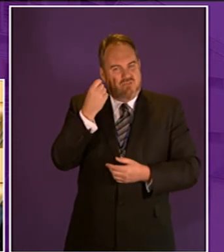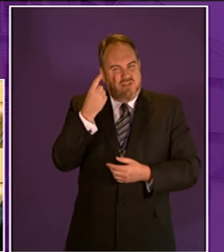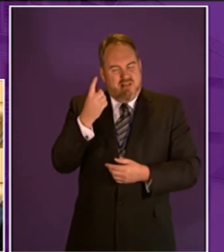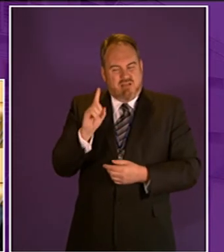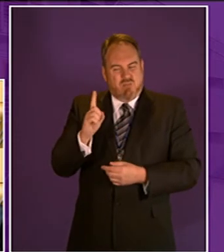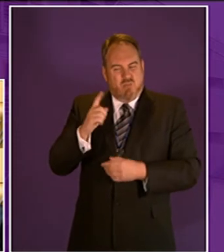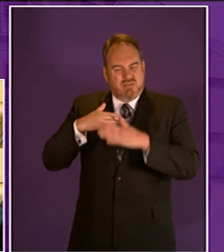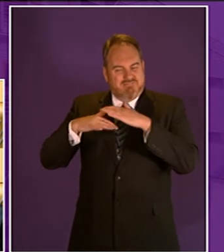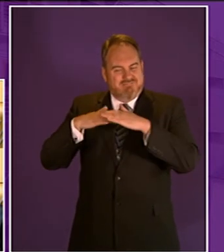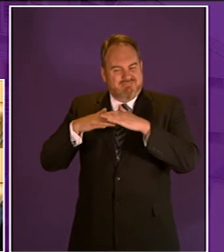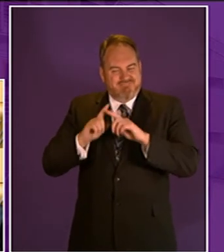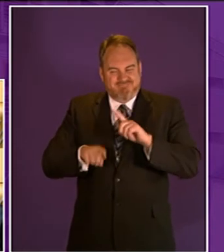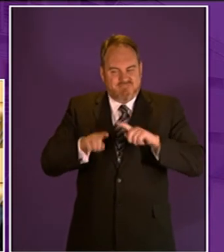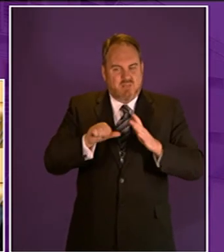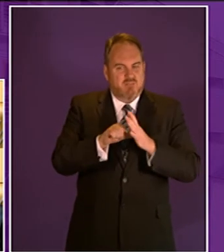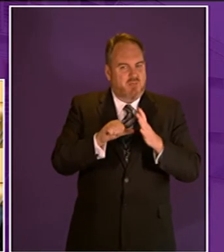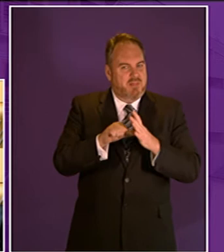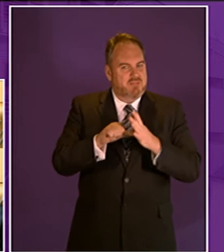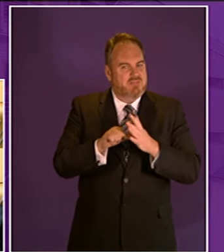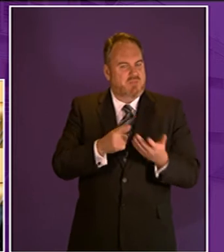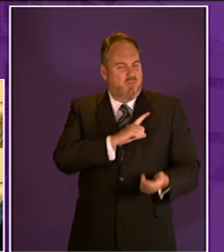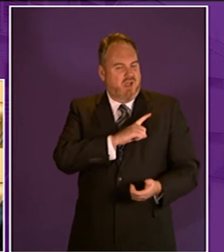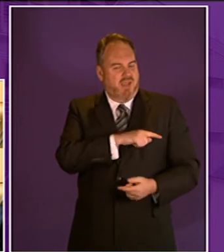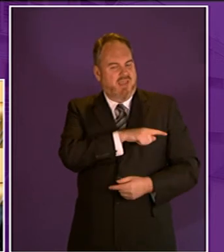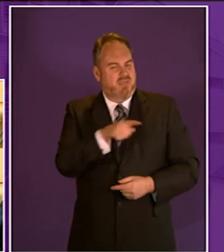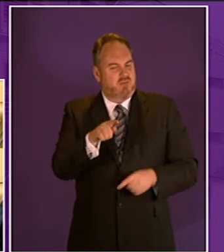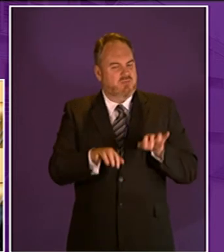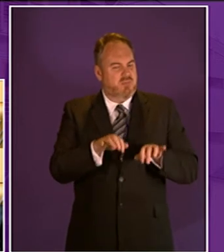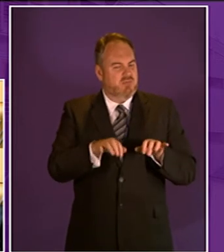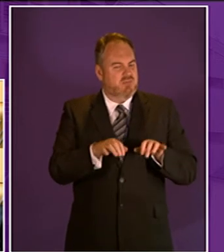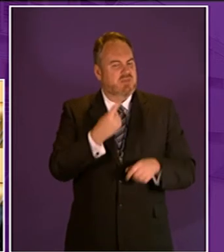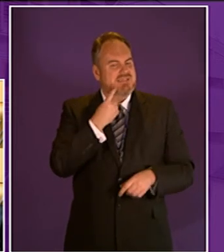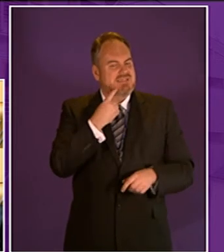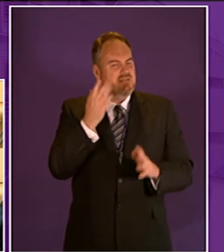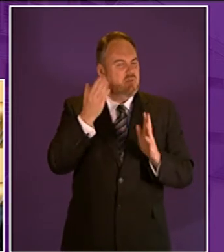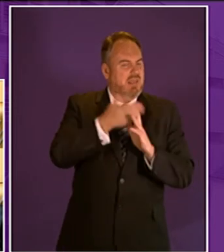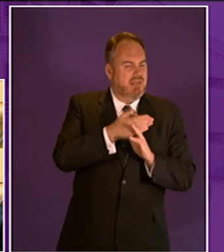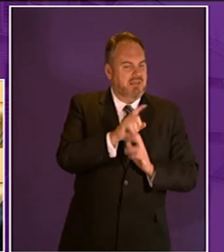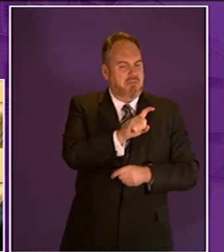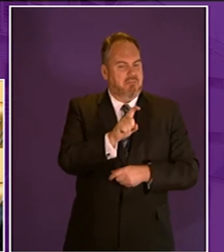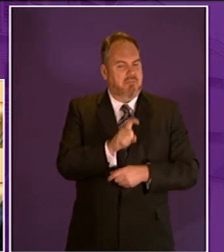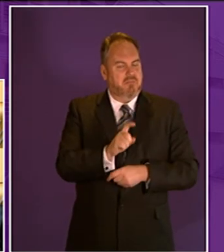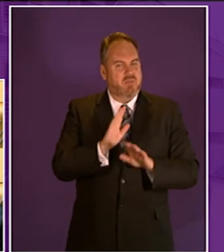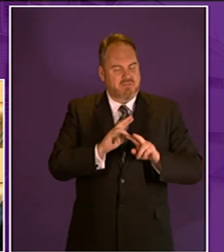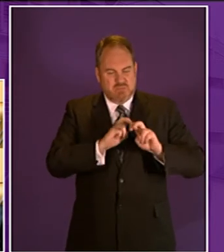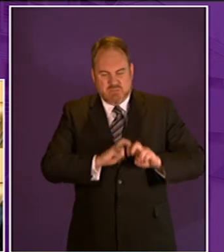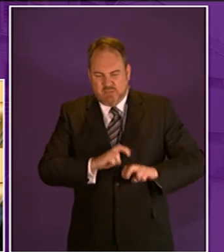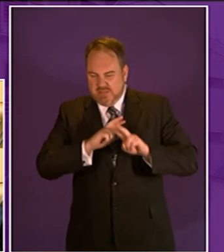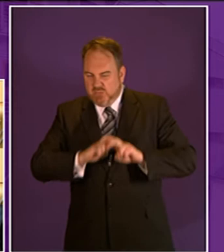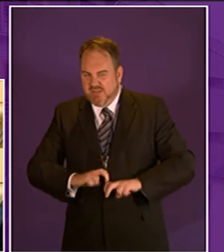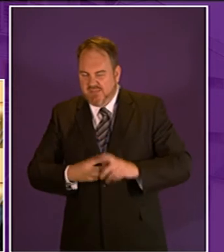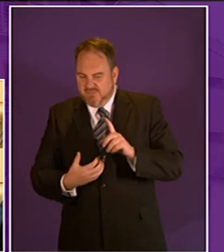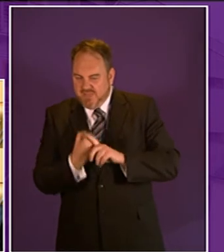underneath those areas that were more vulnerable, because there appears to be a different pattern in different places. So we